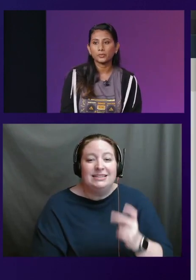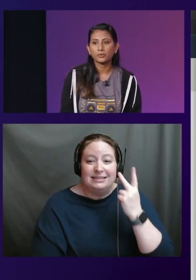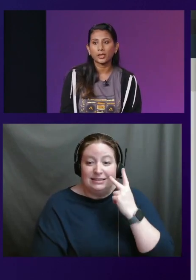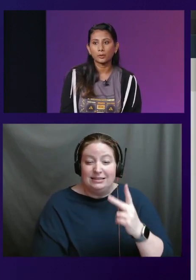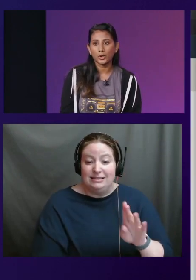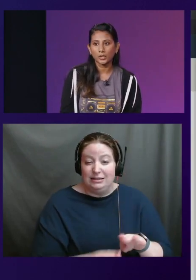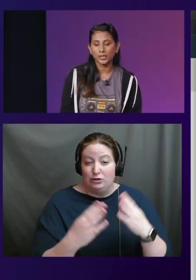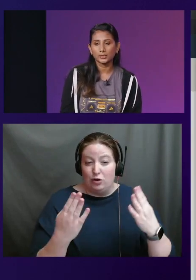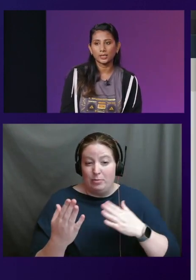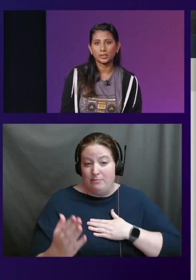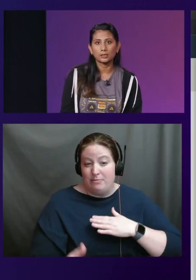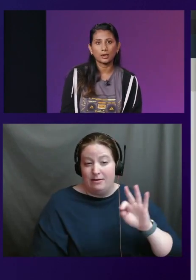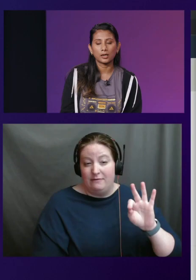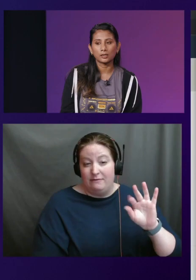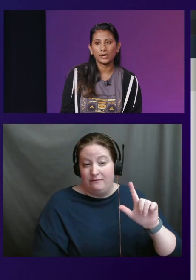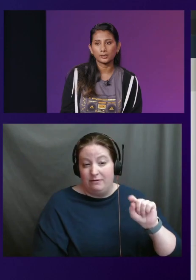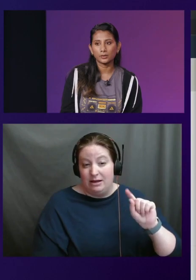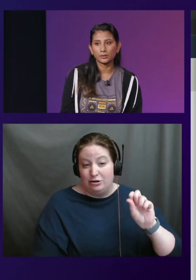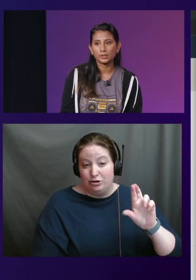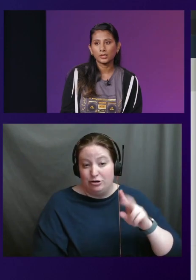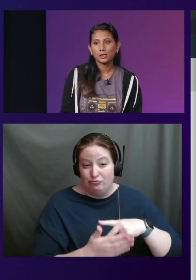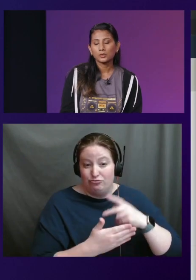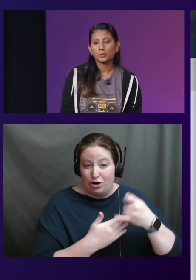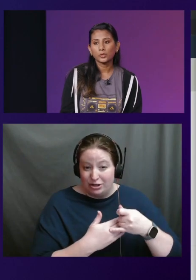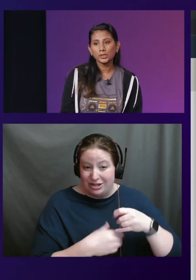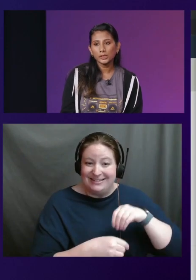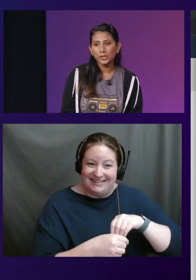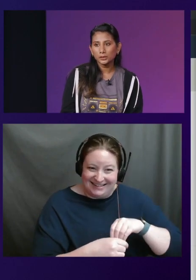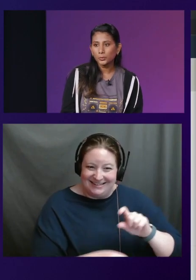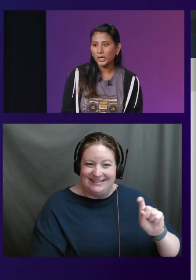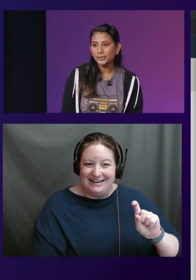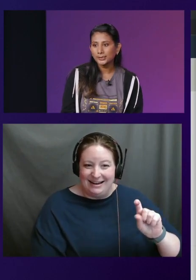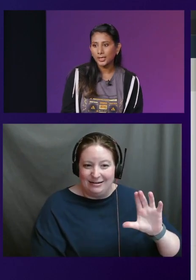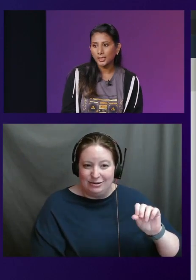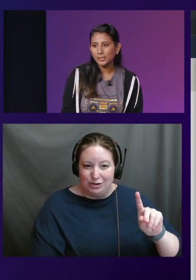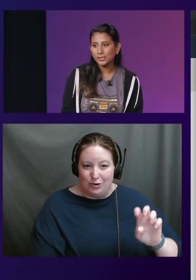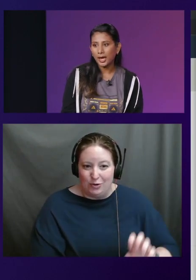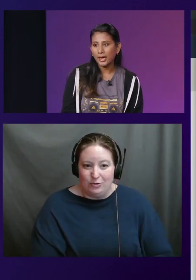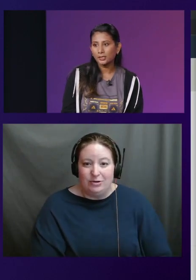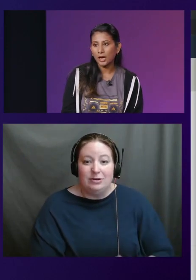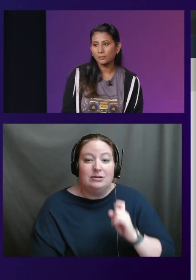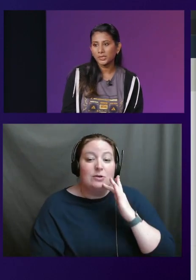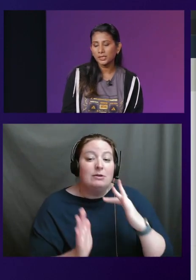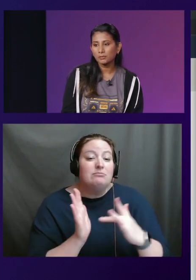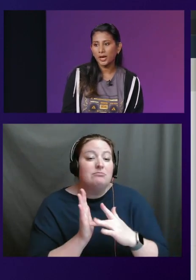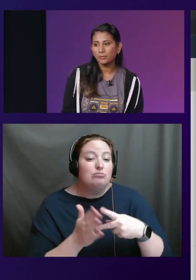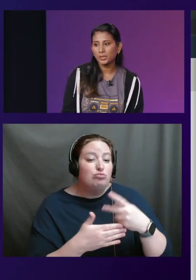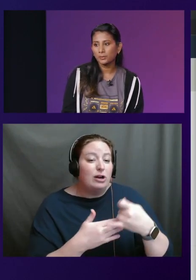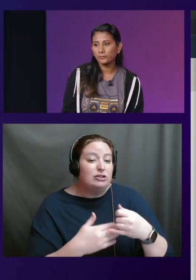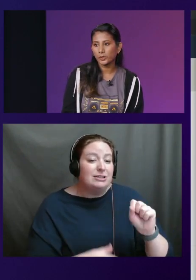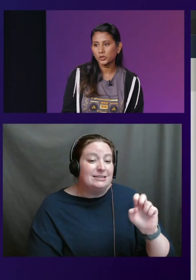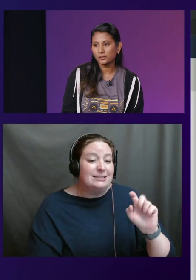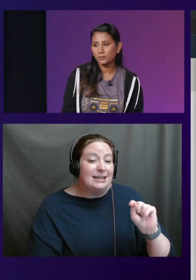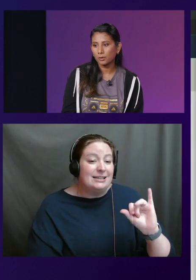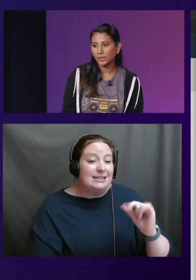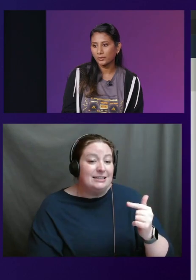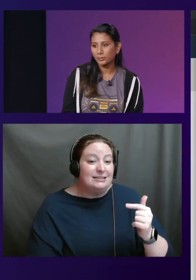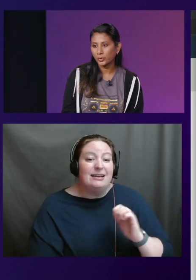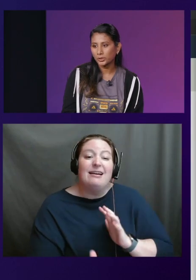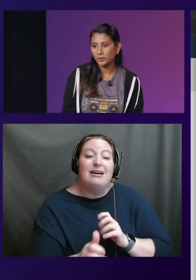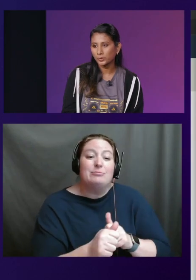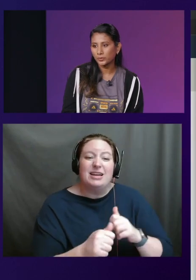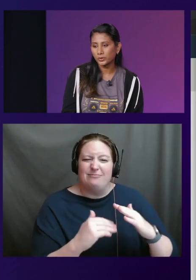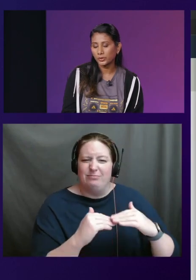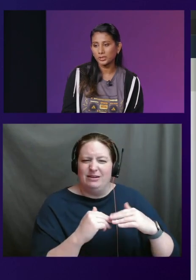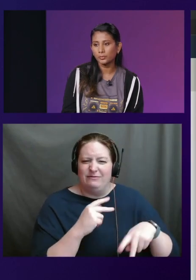my Flutter project in Xcode. So I'm going to click on the project settings and update my minimum version from